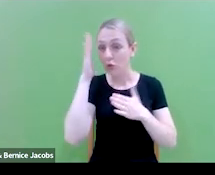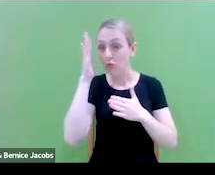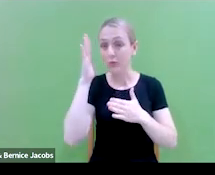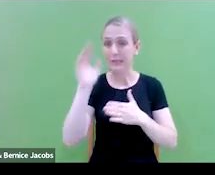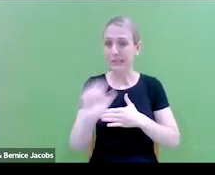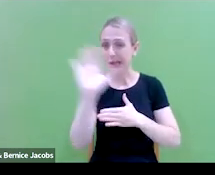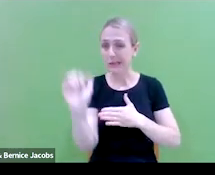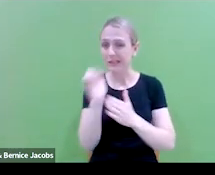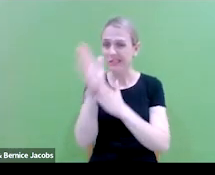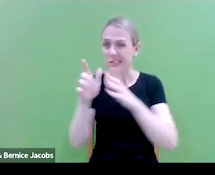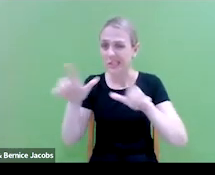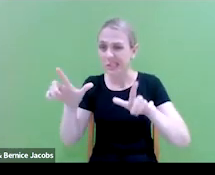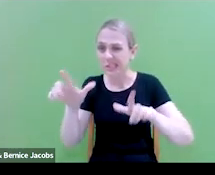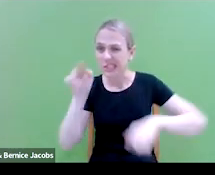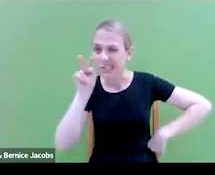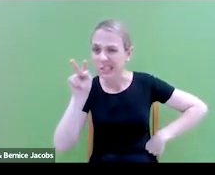Sign Language,